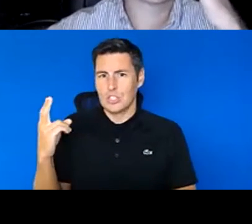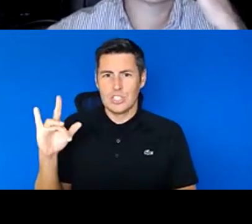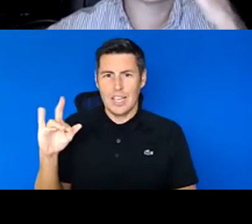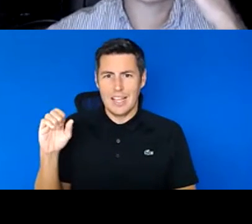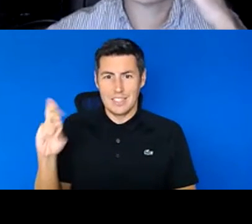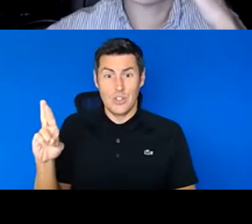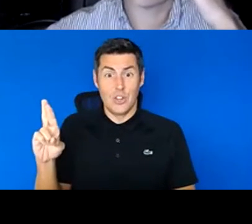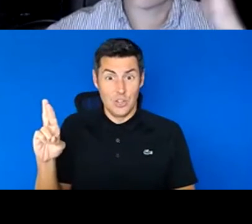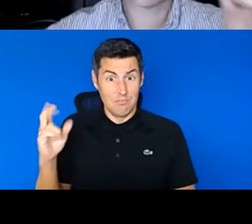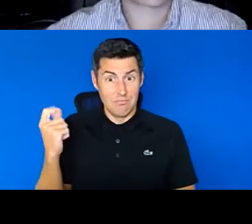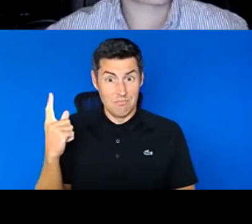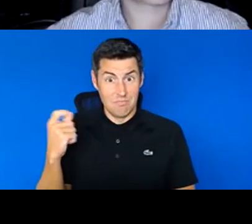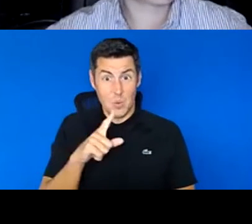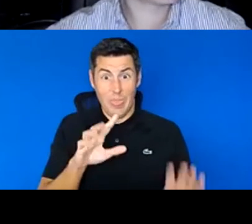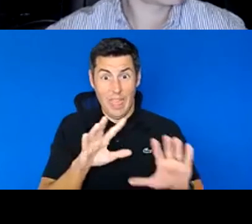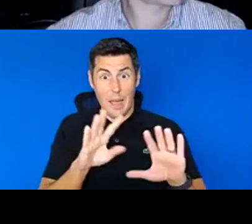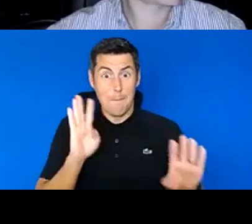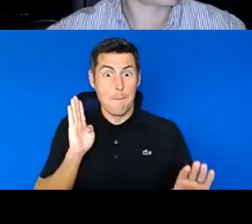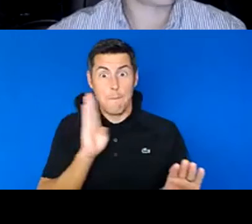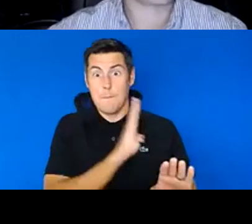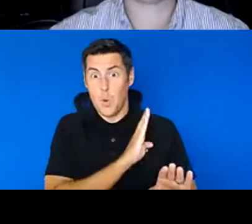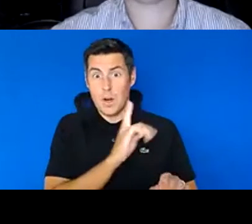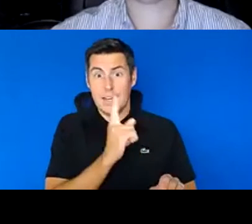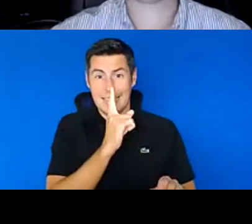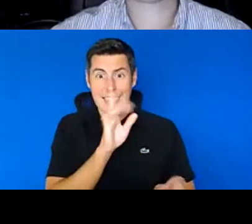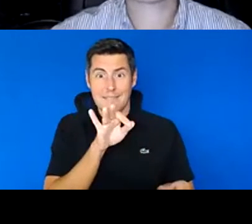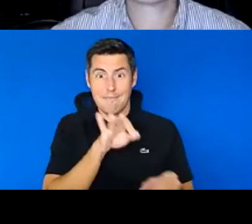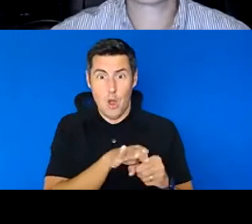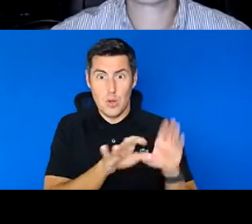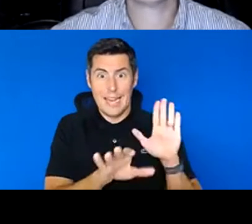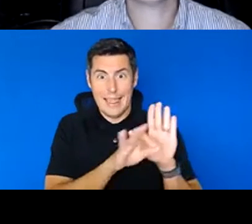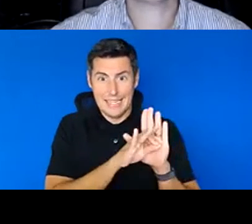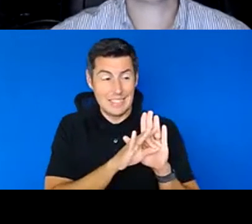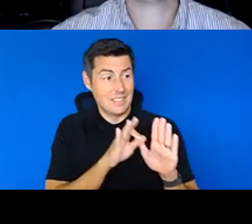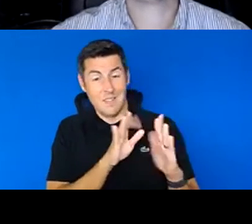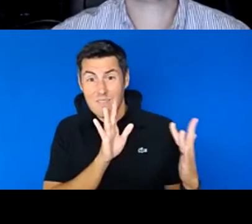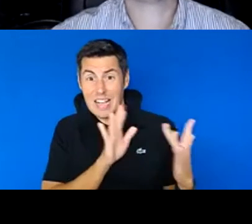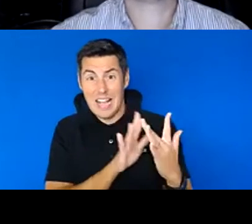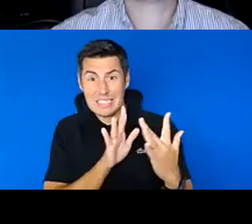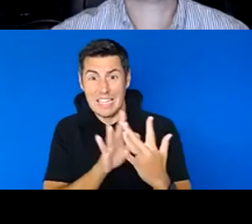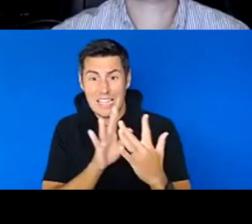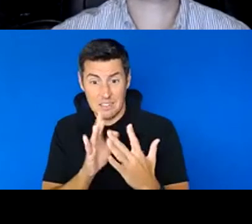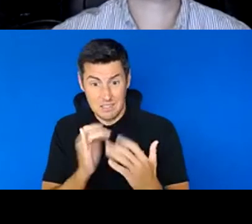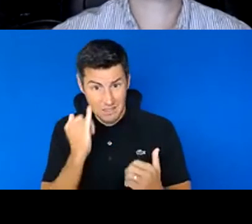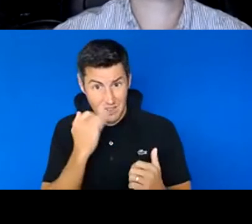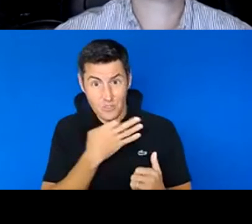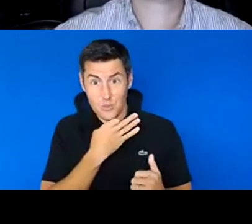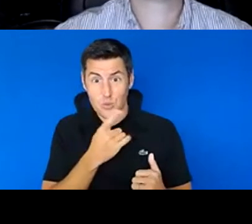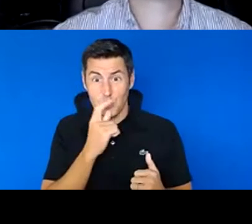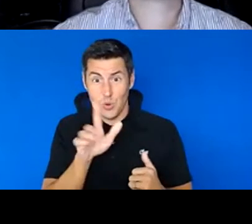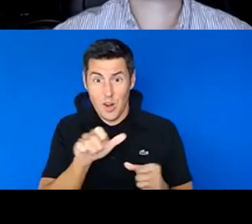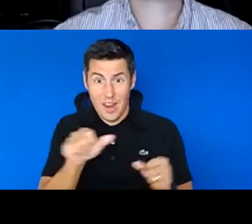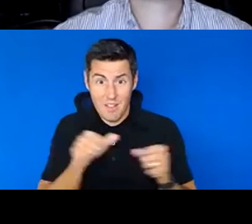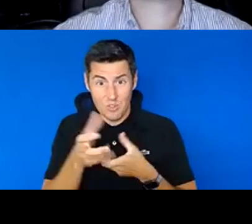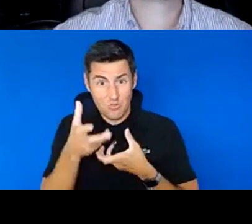I'll just let that sit. So always contact them. And if you're curious about who your actual trustee, who your area trustee is,